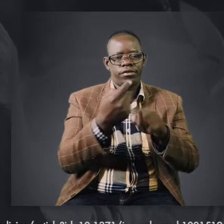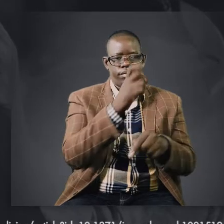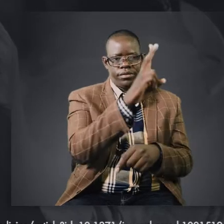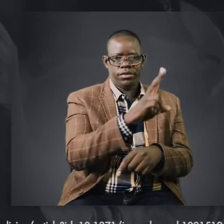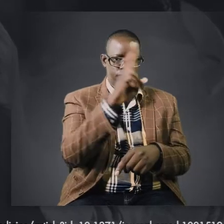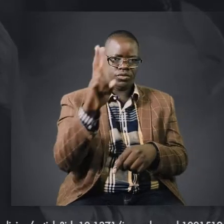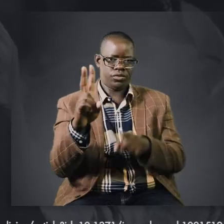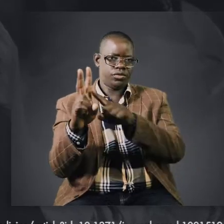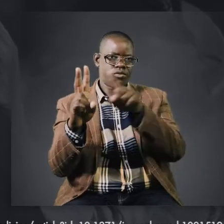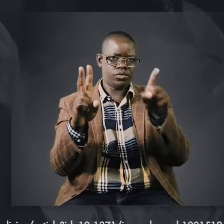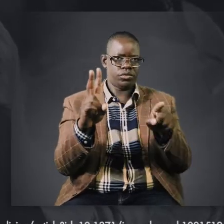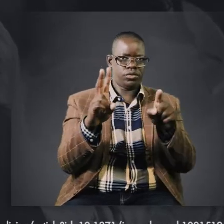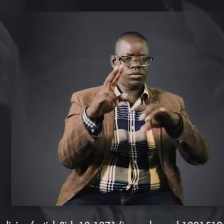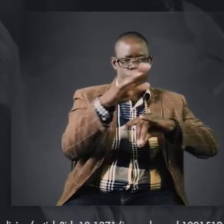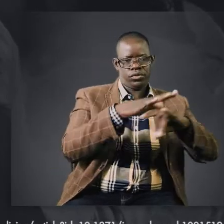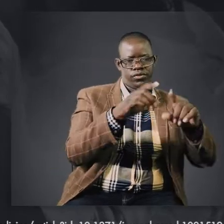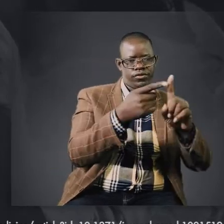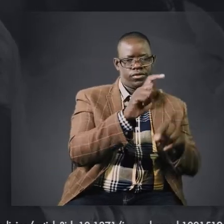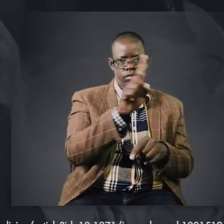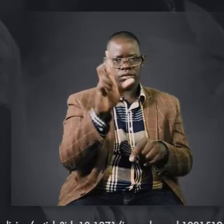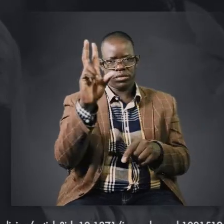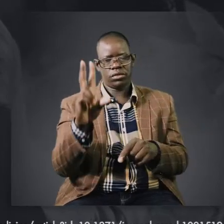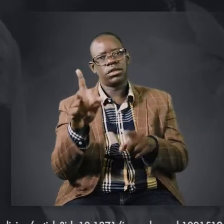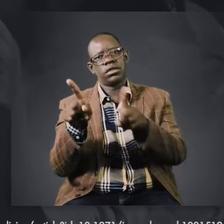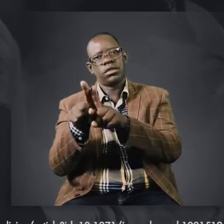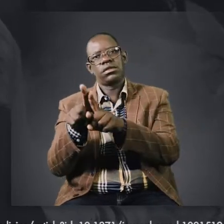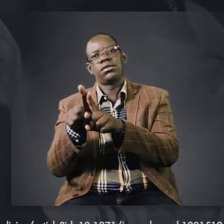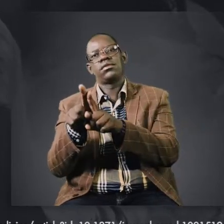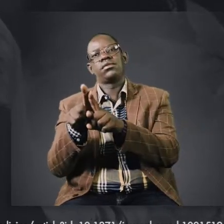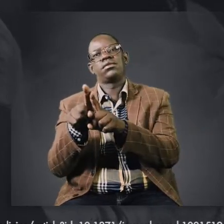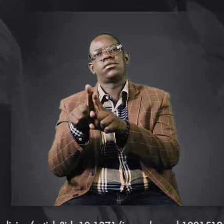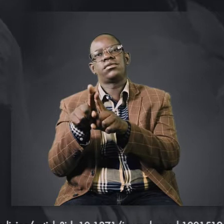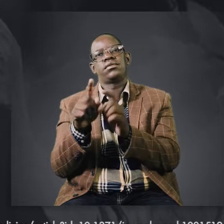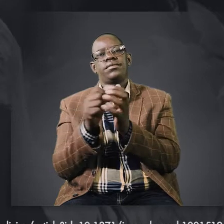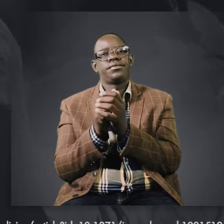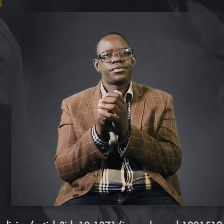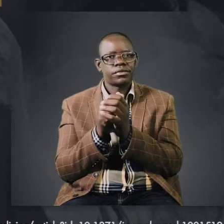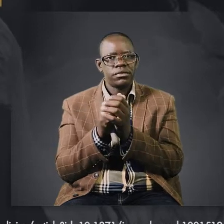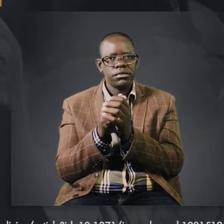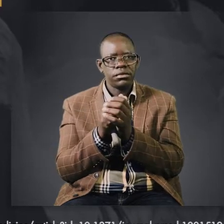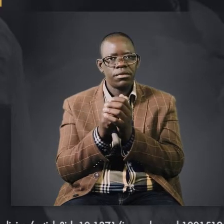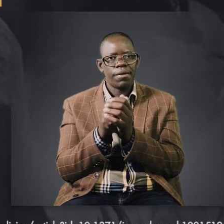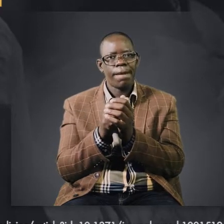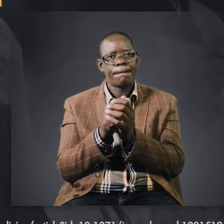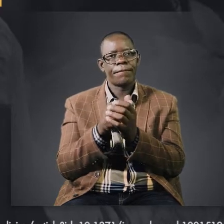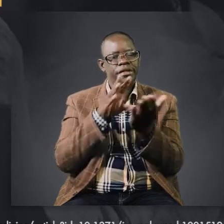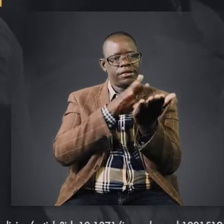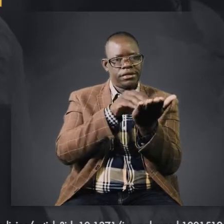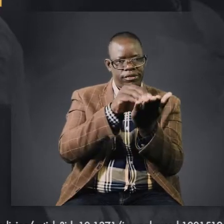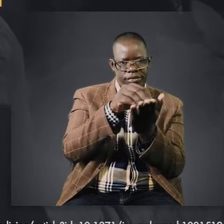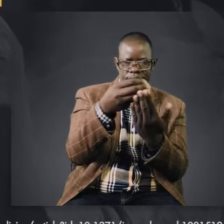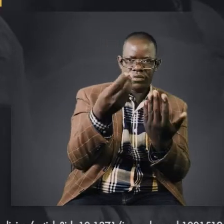to person or from animal to person are called contagious or infectious diseases. Diseases are caused by